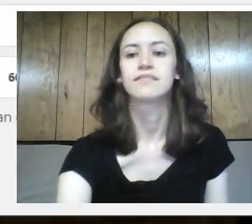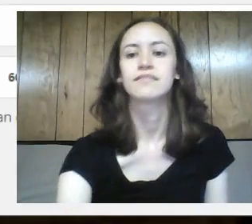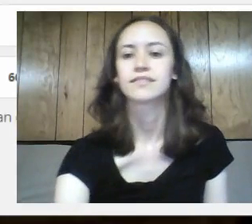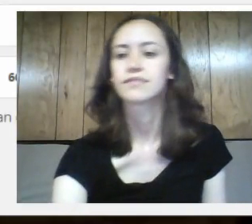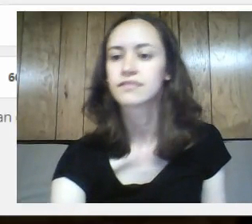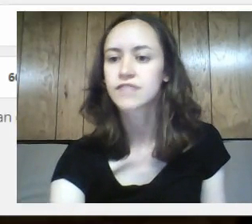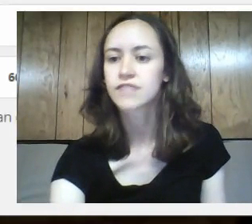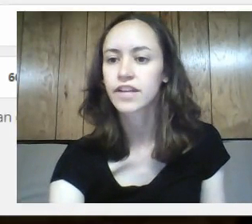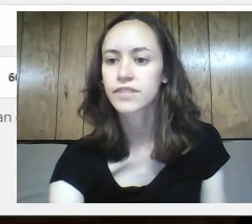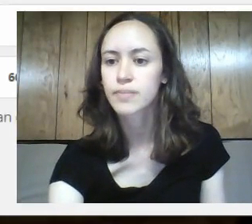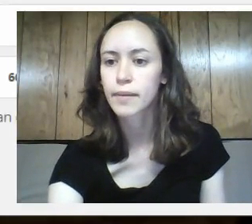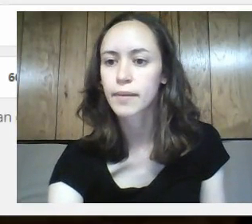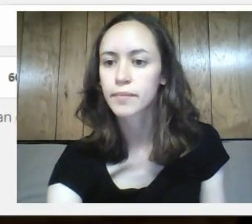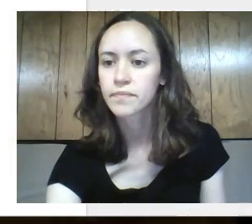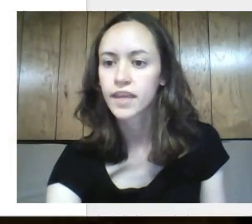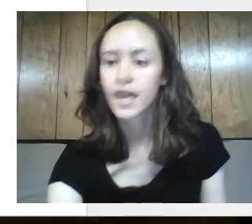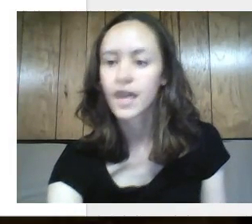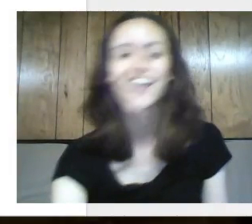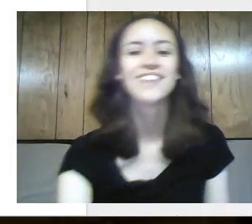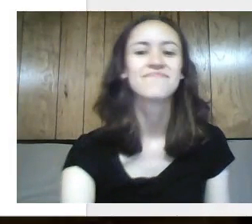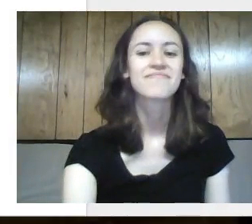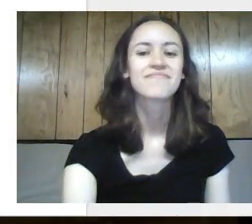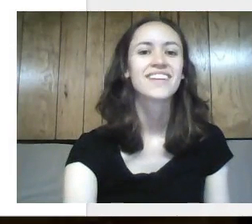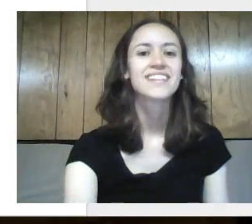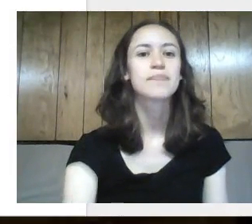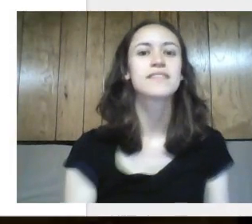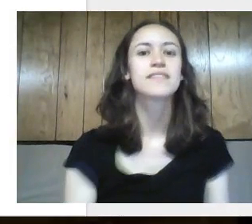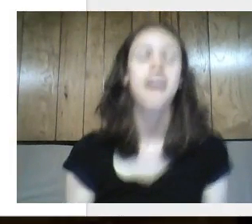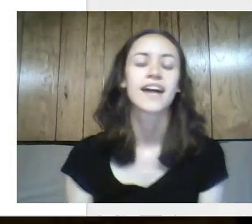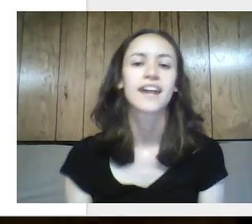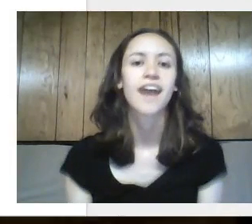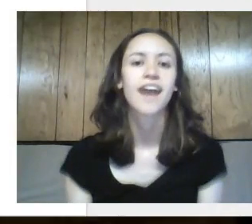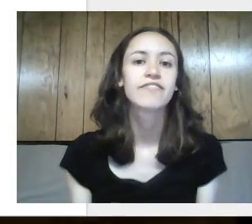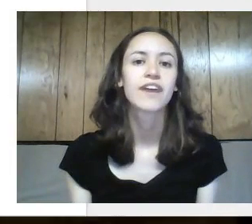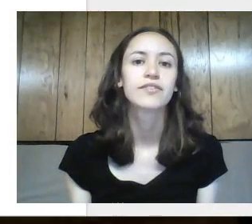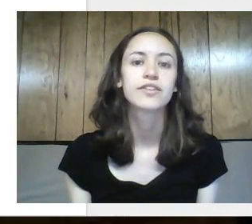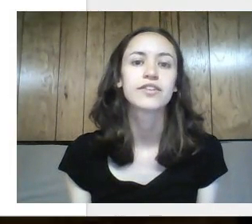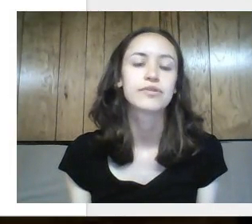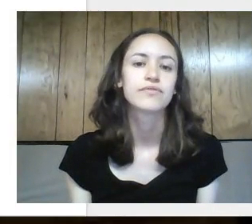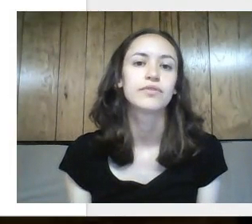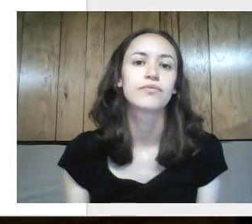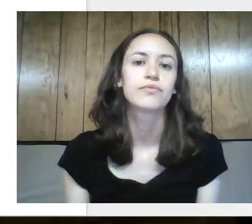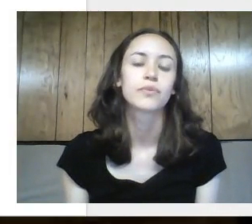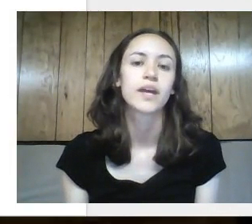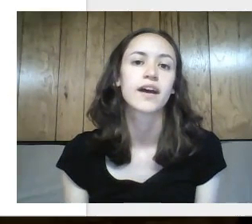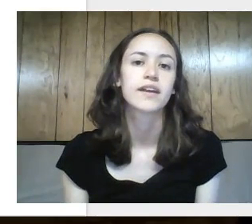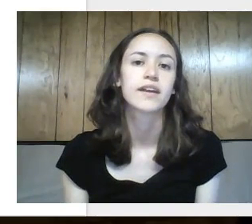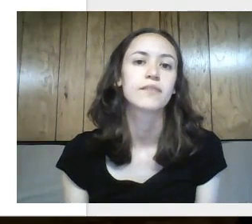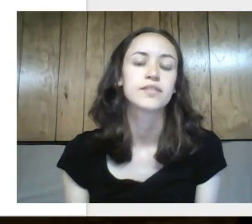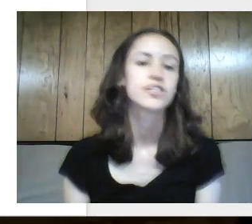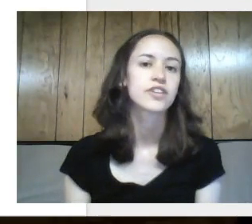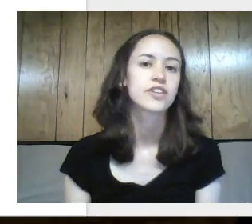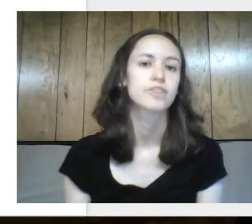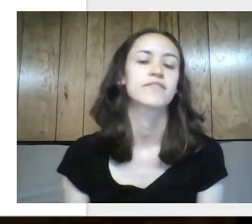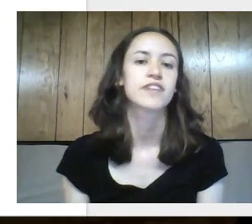have, sorry, there's a pop-up, tips that I've found useful for when I